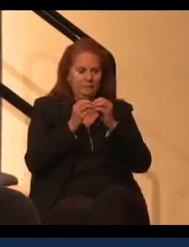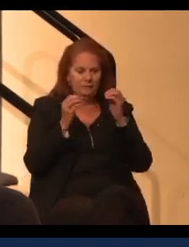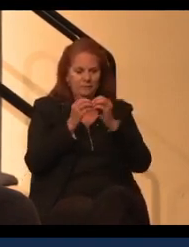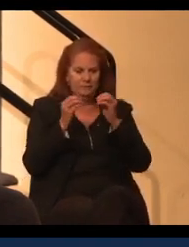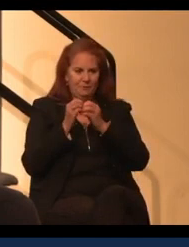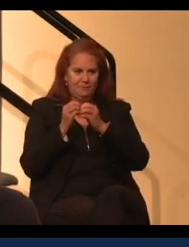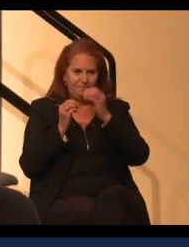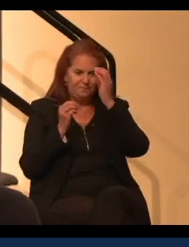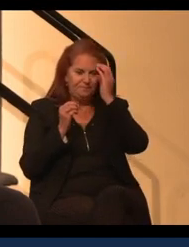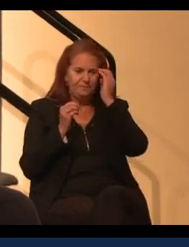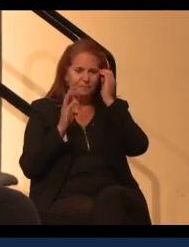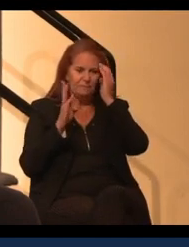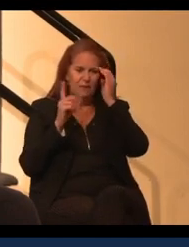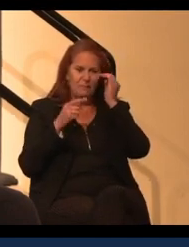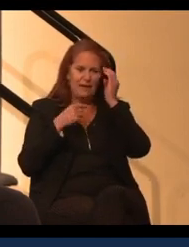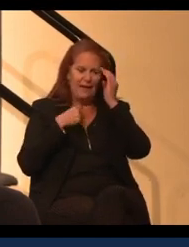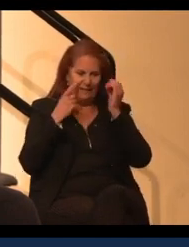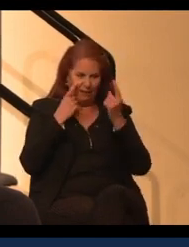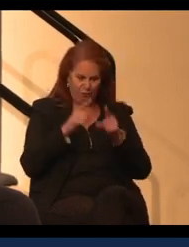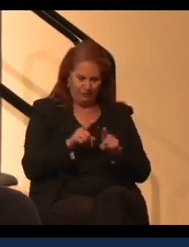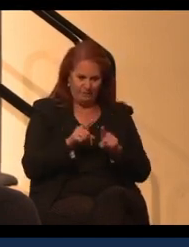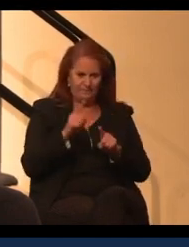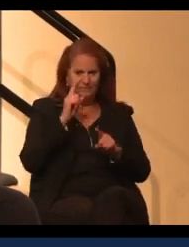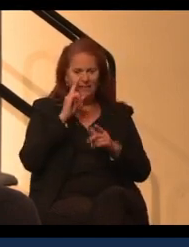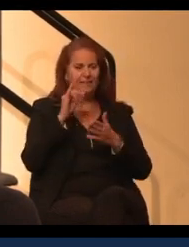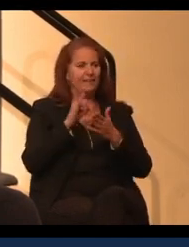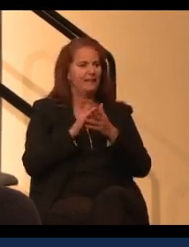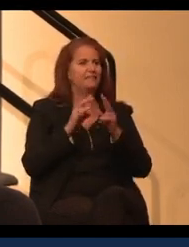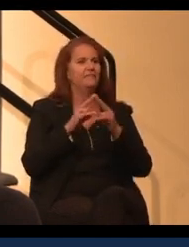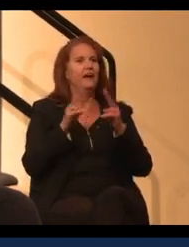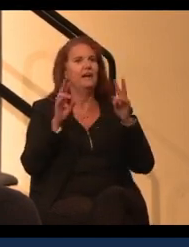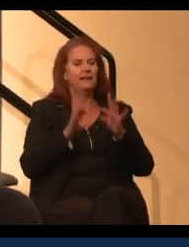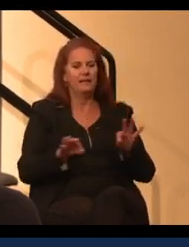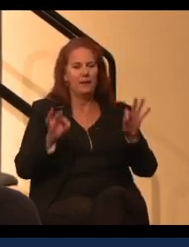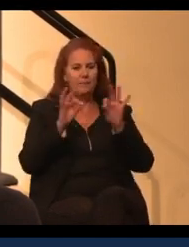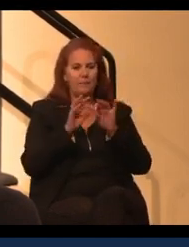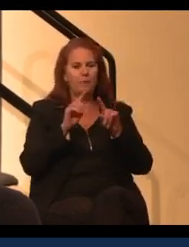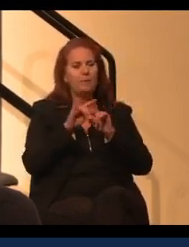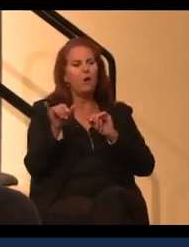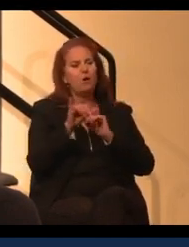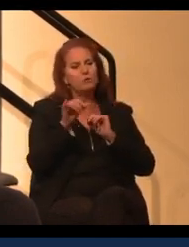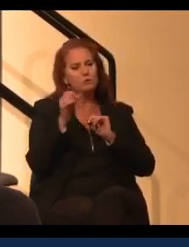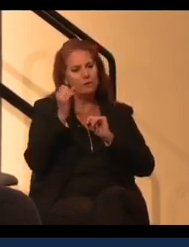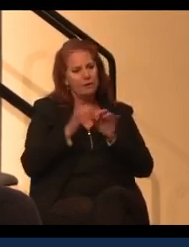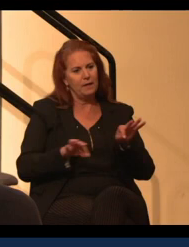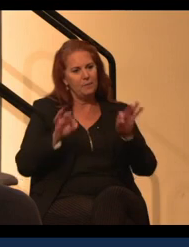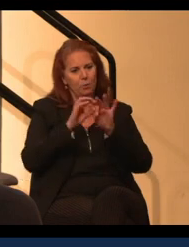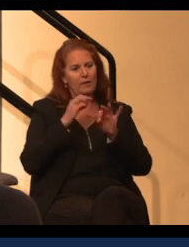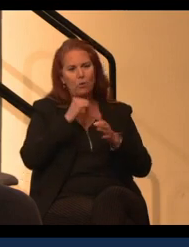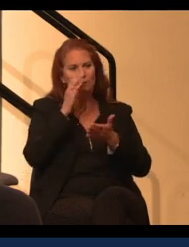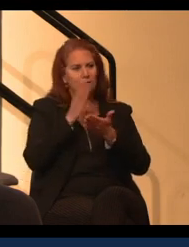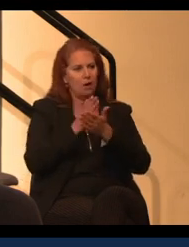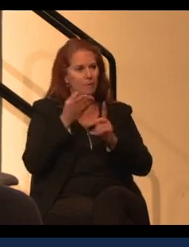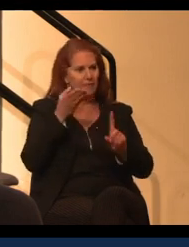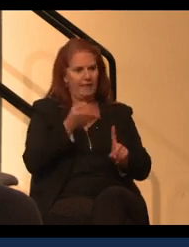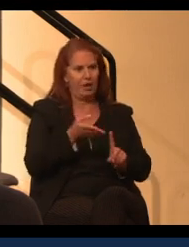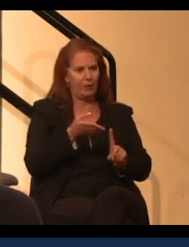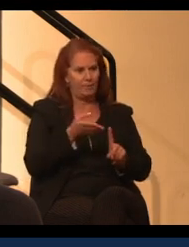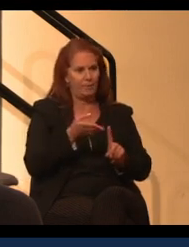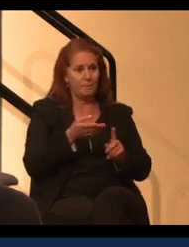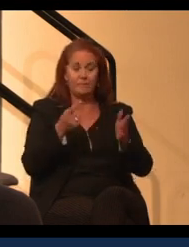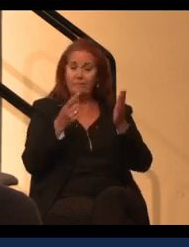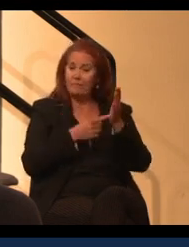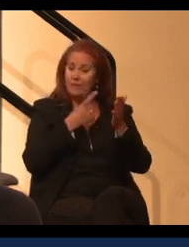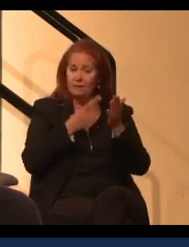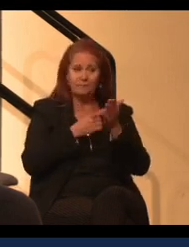more. I agree. I think that's vitally important. But I think it's also important that we not stop there, because sometimes